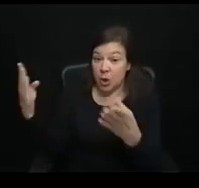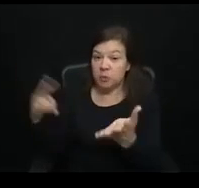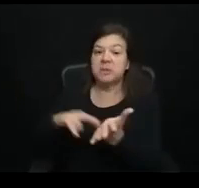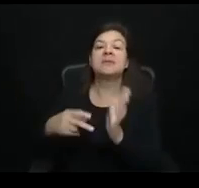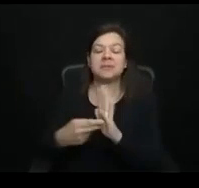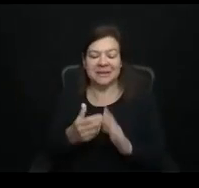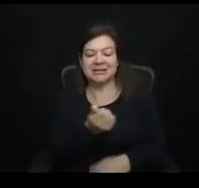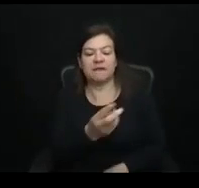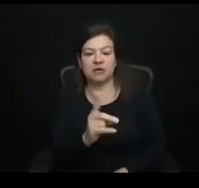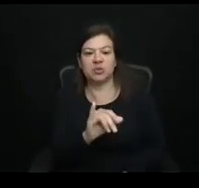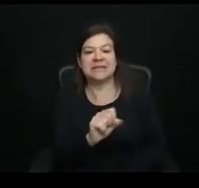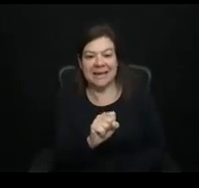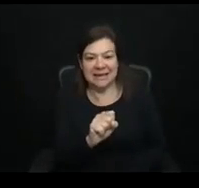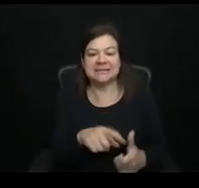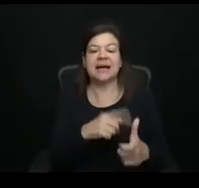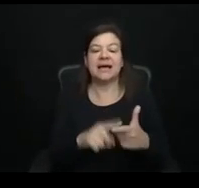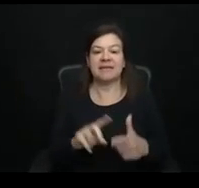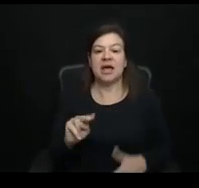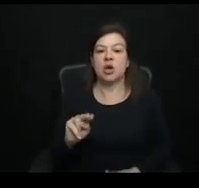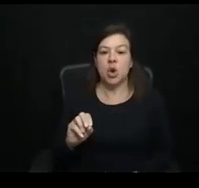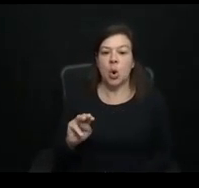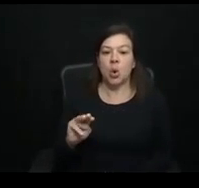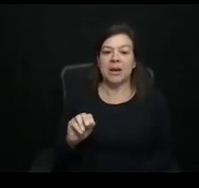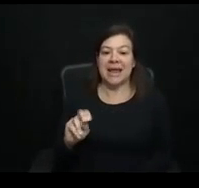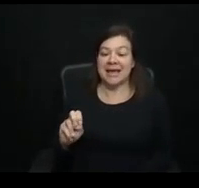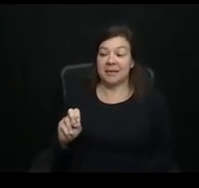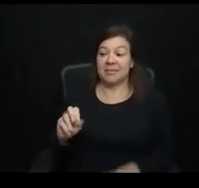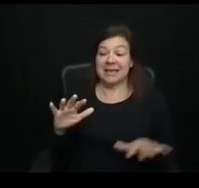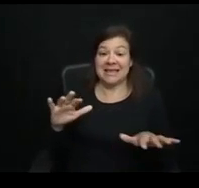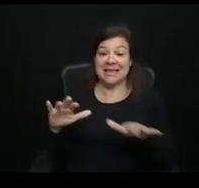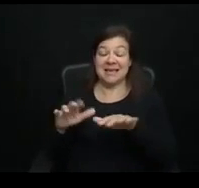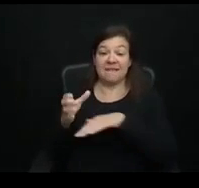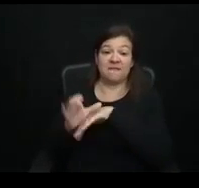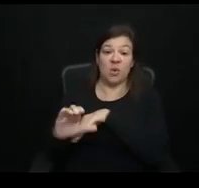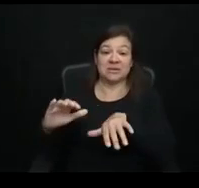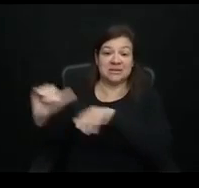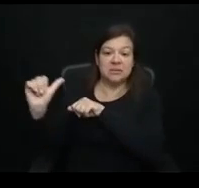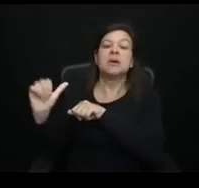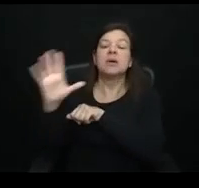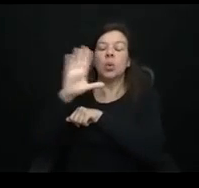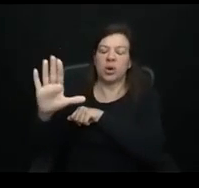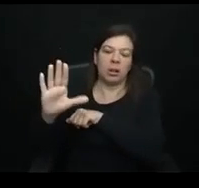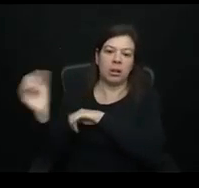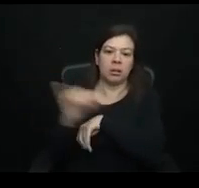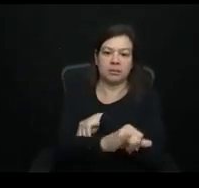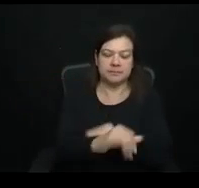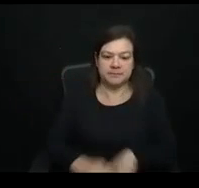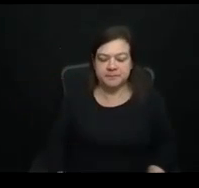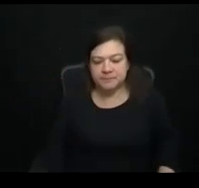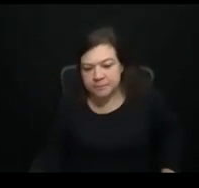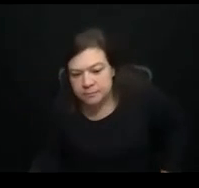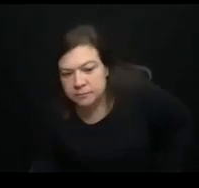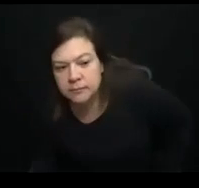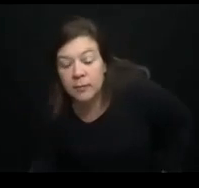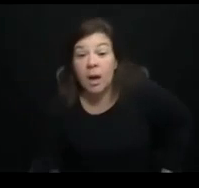more days for sure. What I'd like to extend, not only the No Name, but all the other communities that were